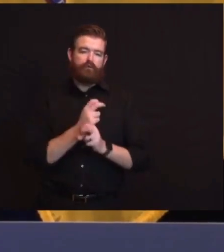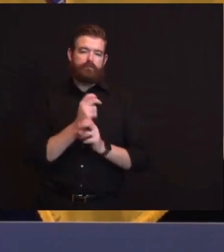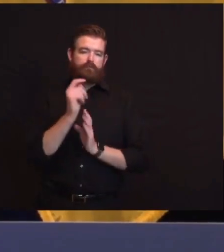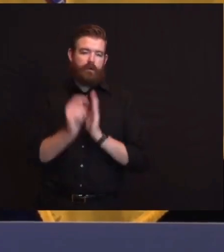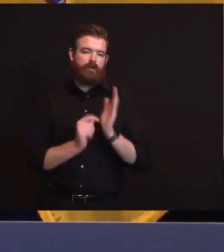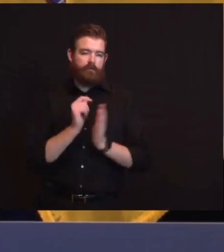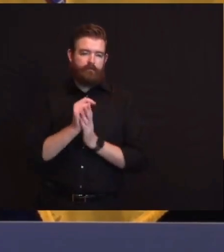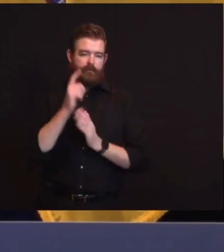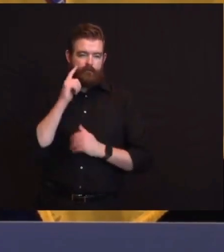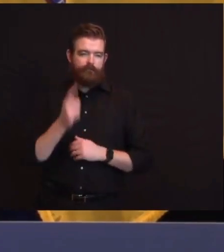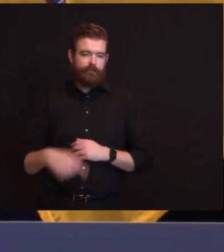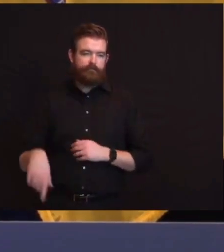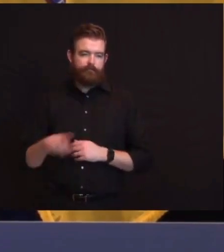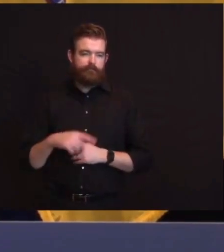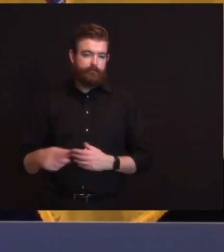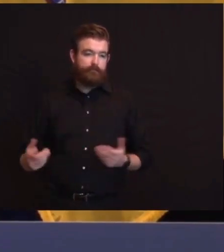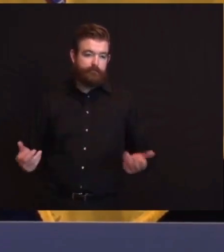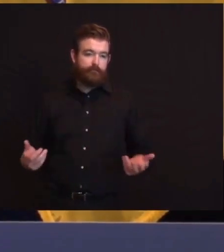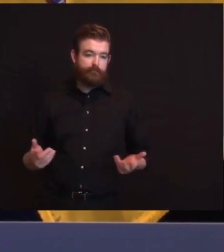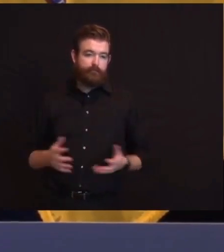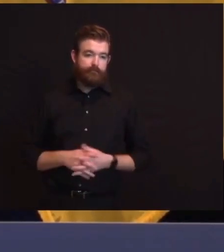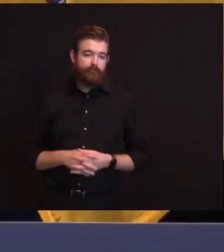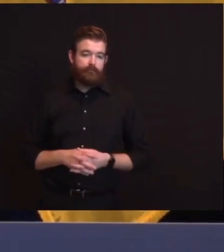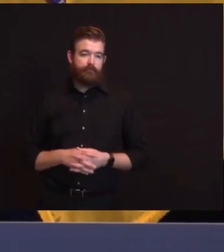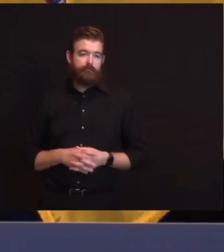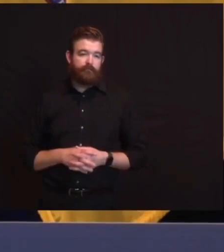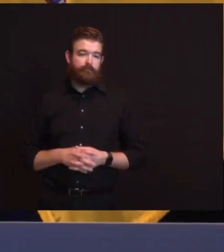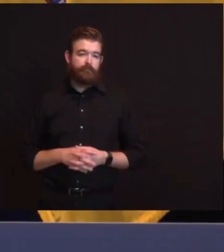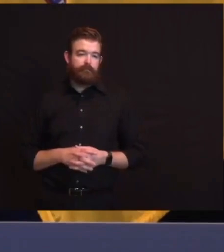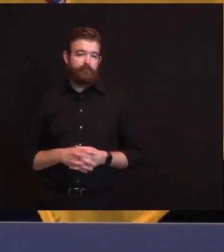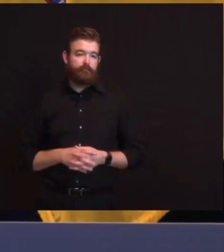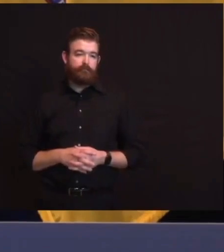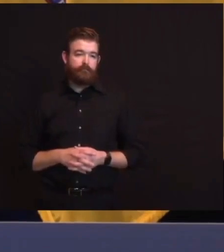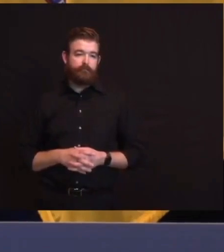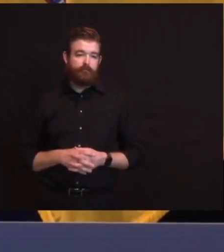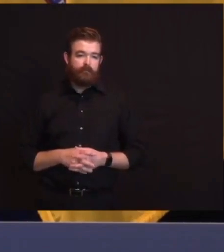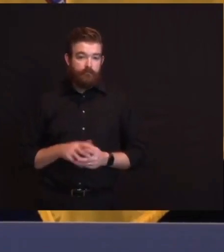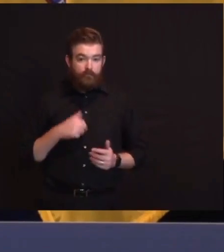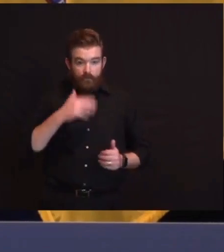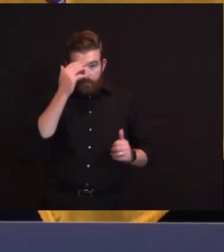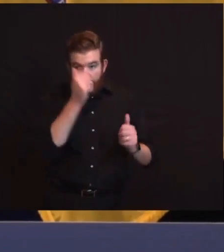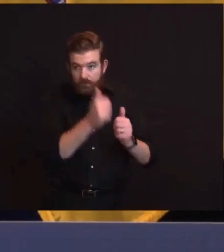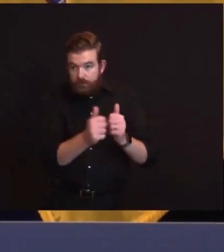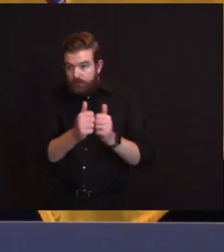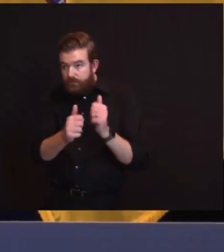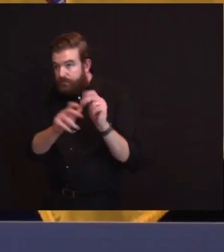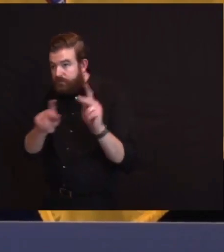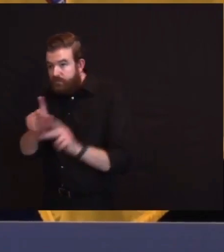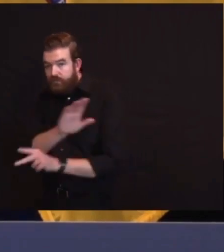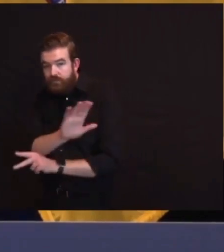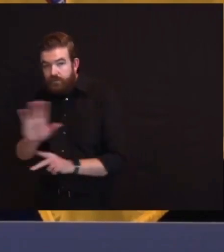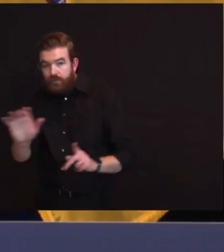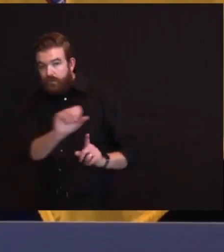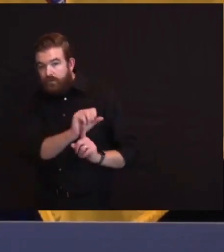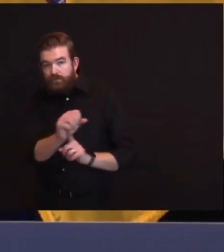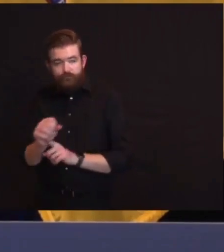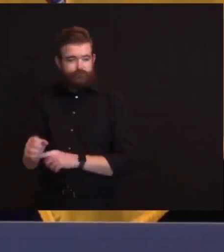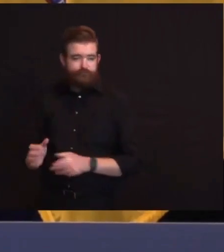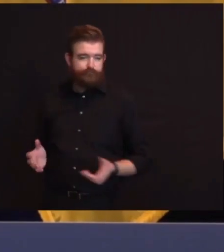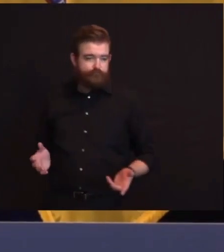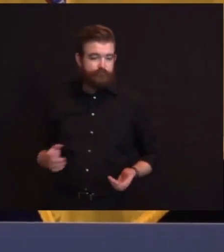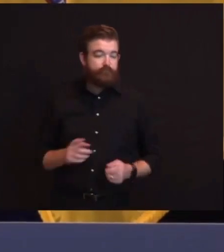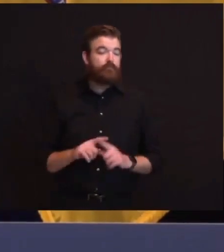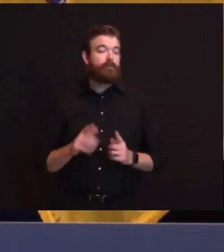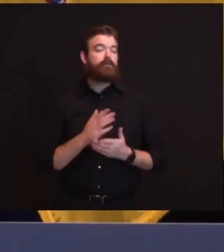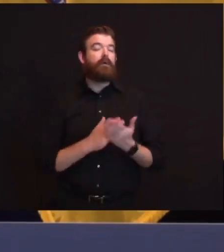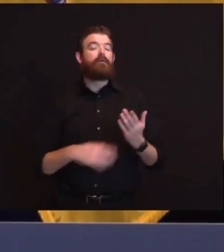And I can't speak to every case clearly, but you've probably got people who are kind of throwing the towel in and